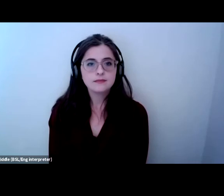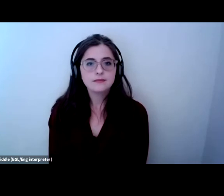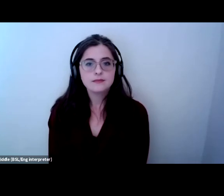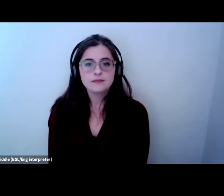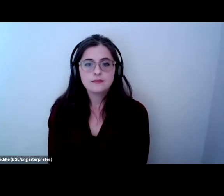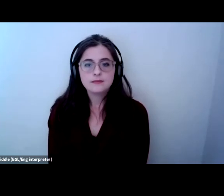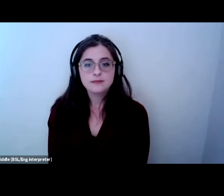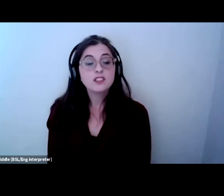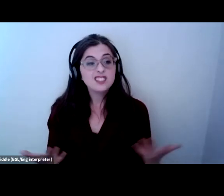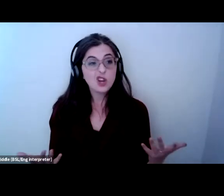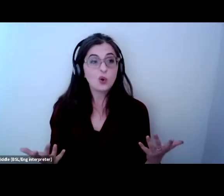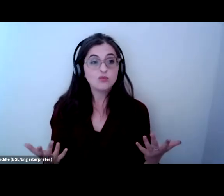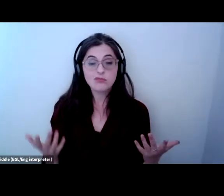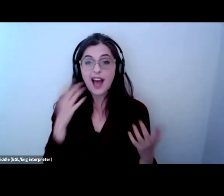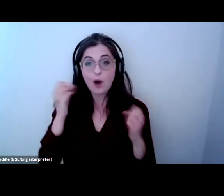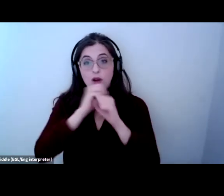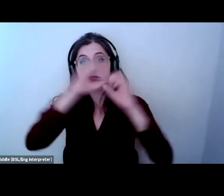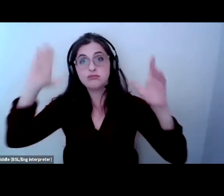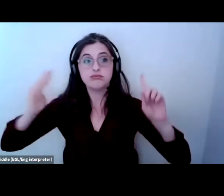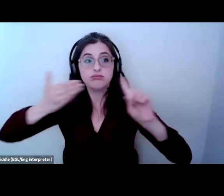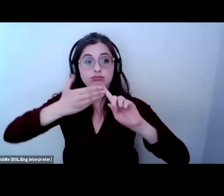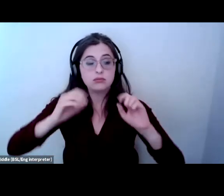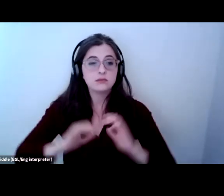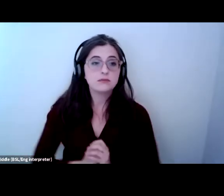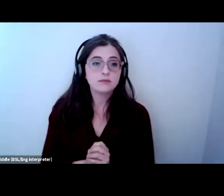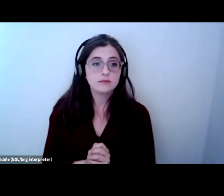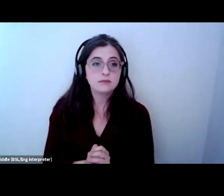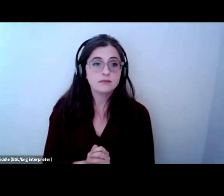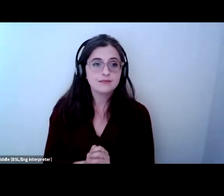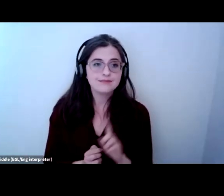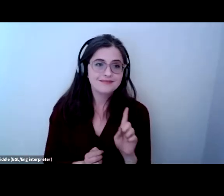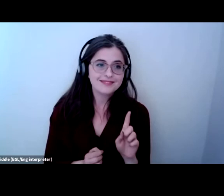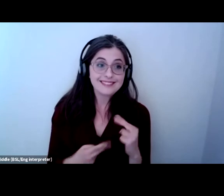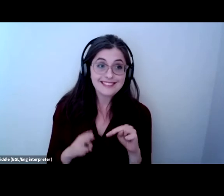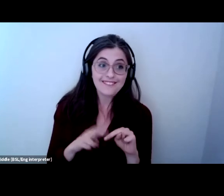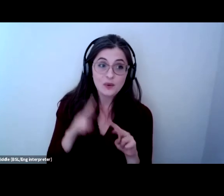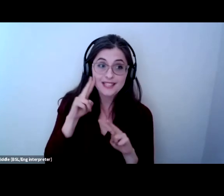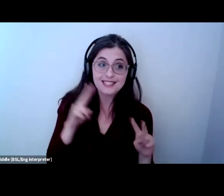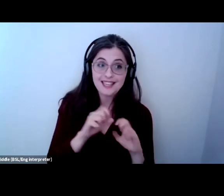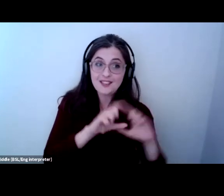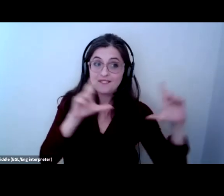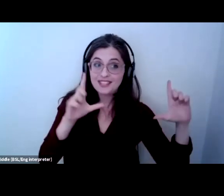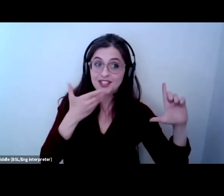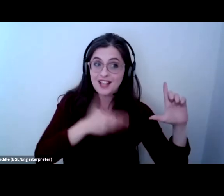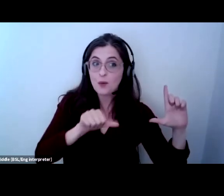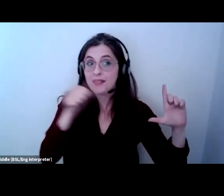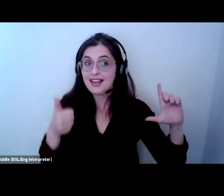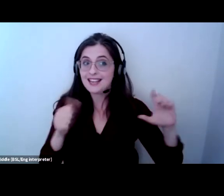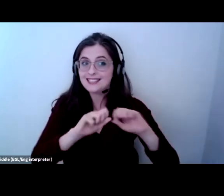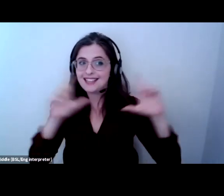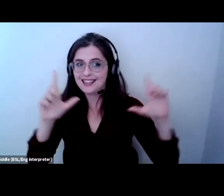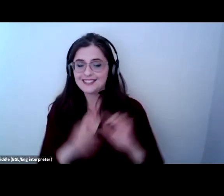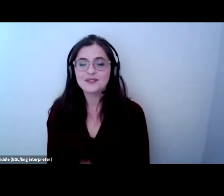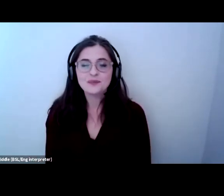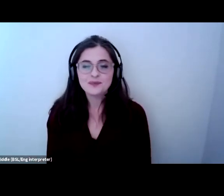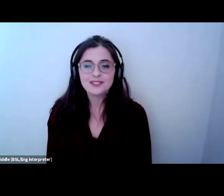So our kind of vision, and if you are on the slides at all, then let's move to the next slide. Our